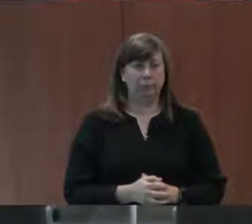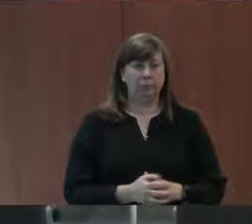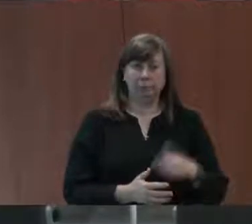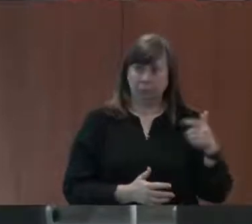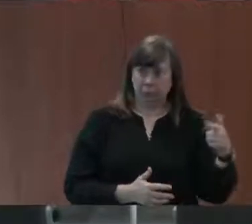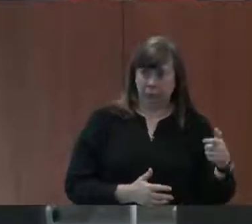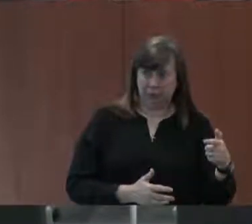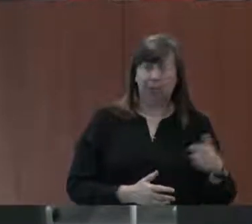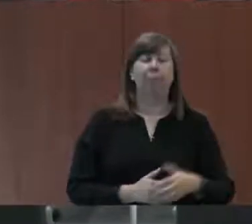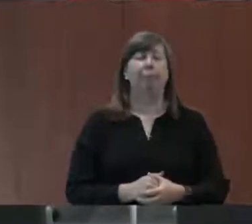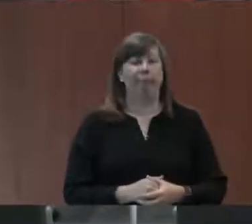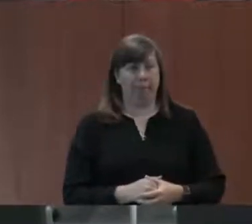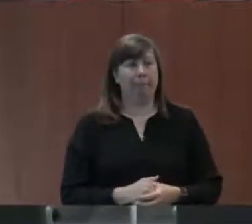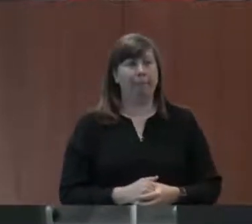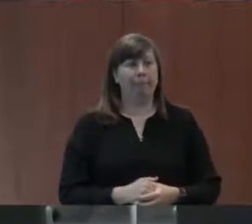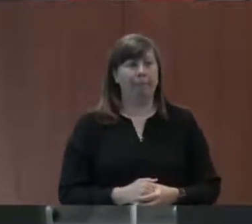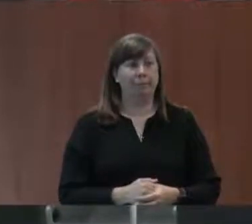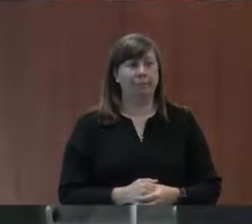Second.